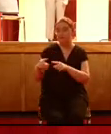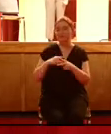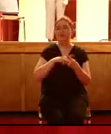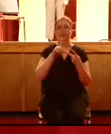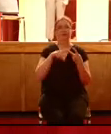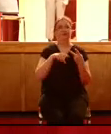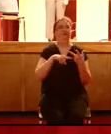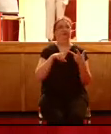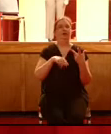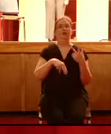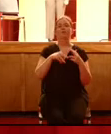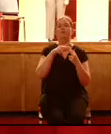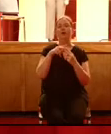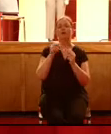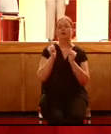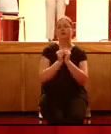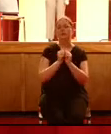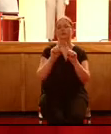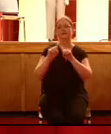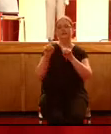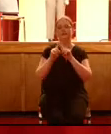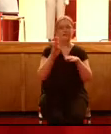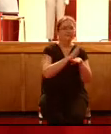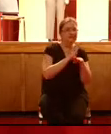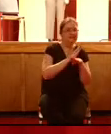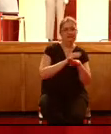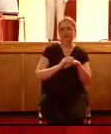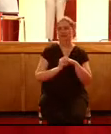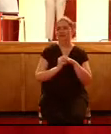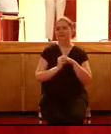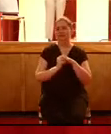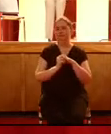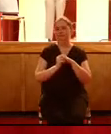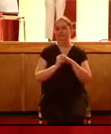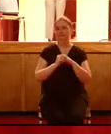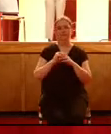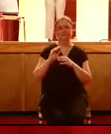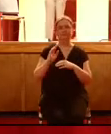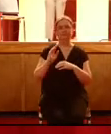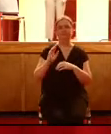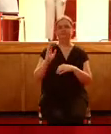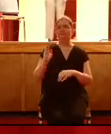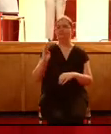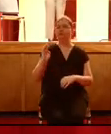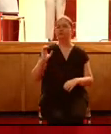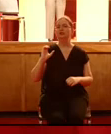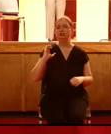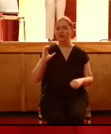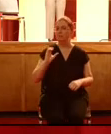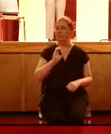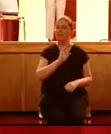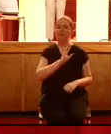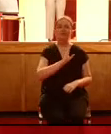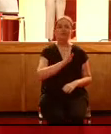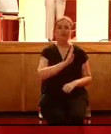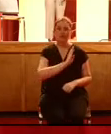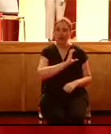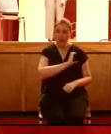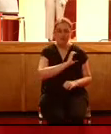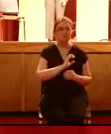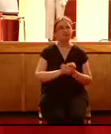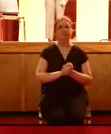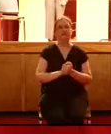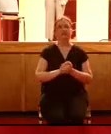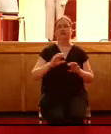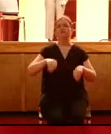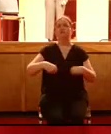with different organizations, businesses, the Chamber of Commerce in the area to be able to envision a new way to